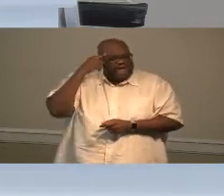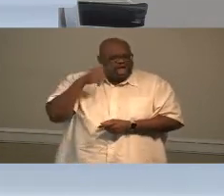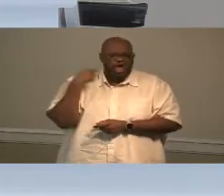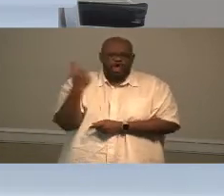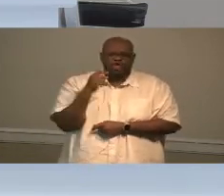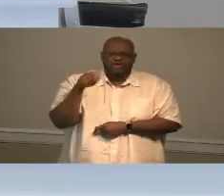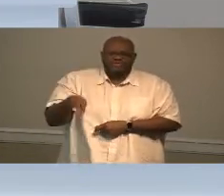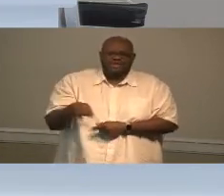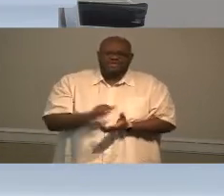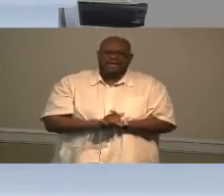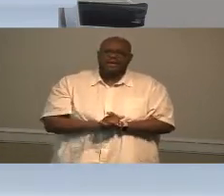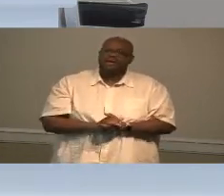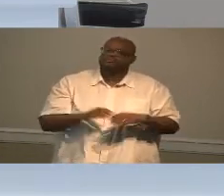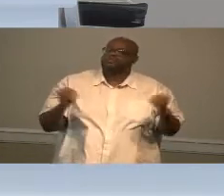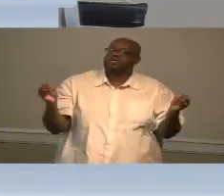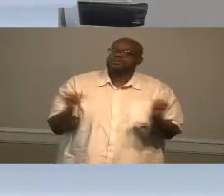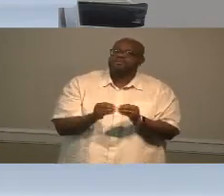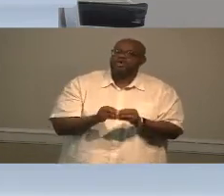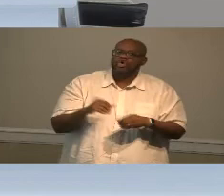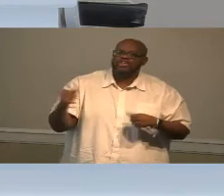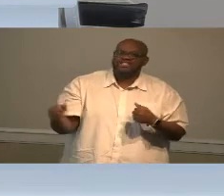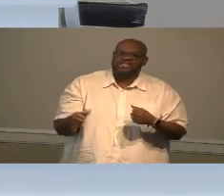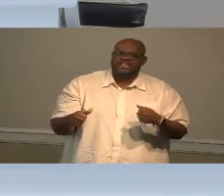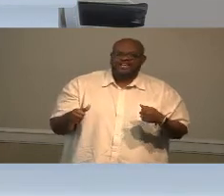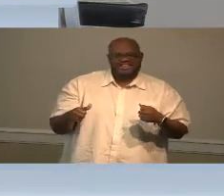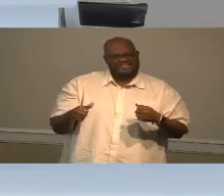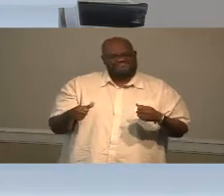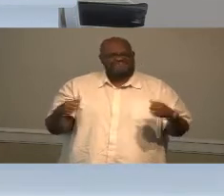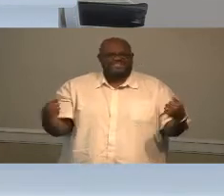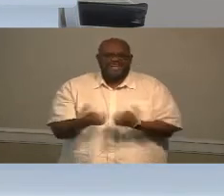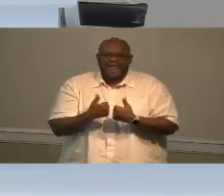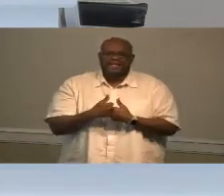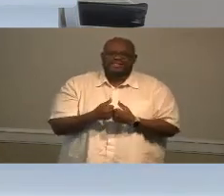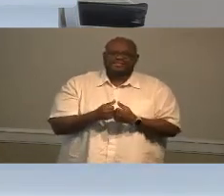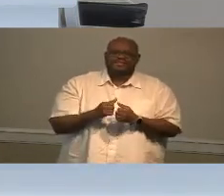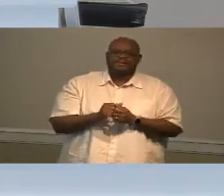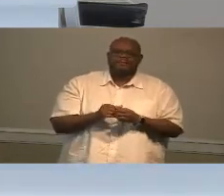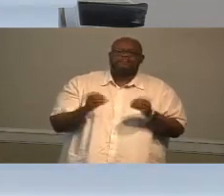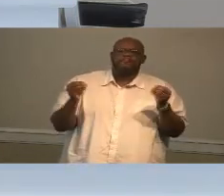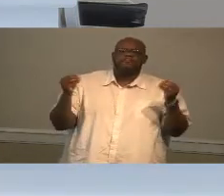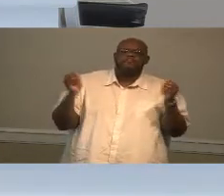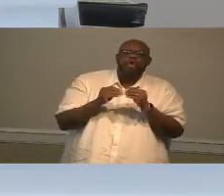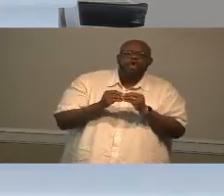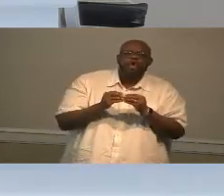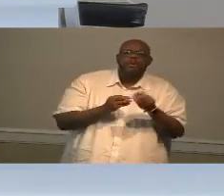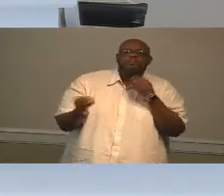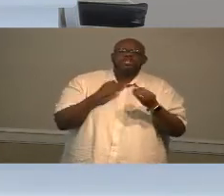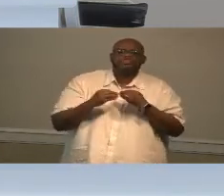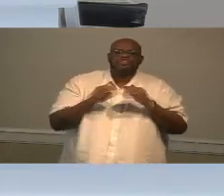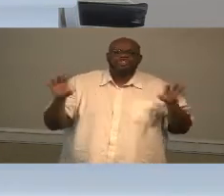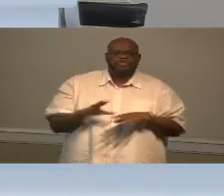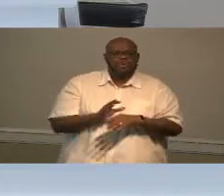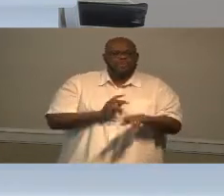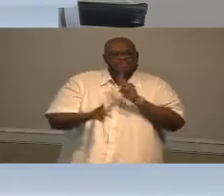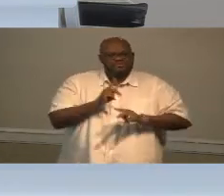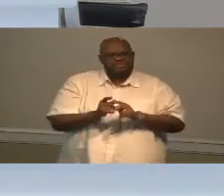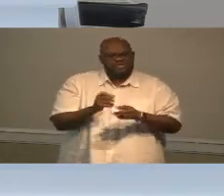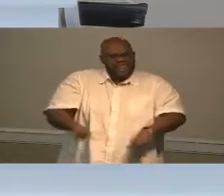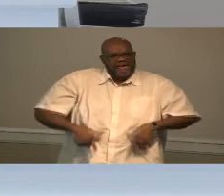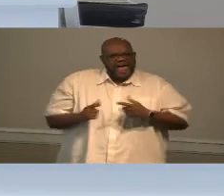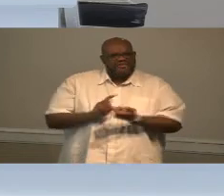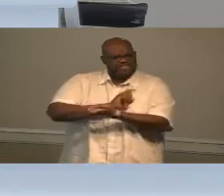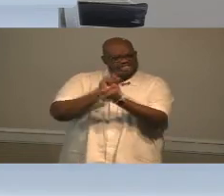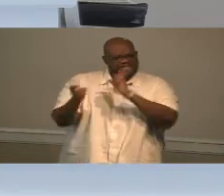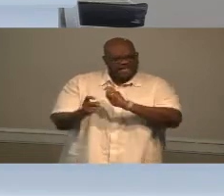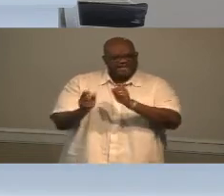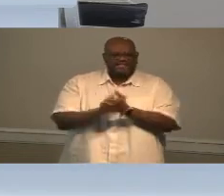more challenges ahead. There's more ministry to unfold. There are more people to touch. get into